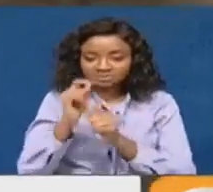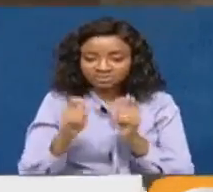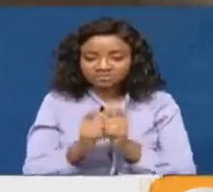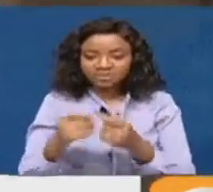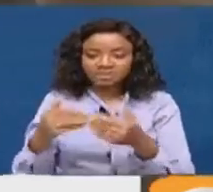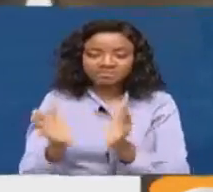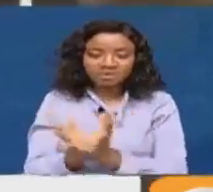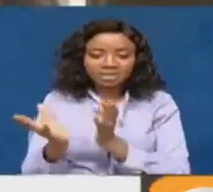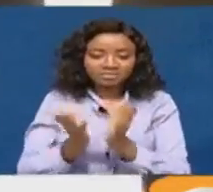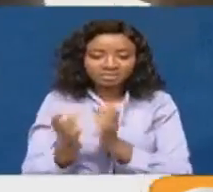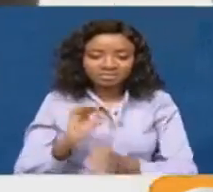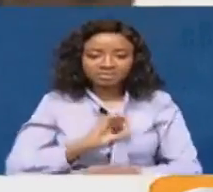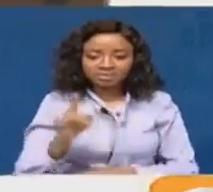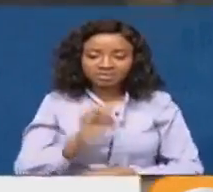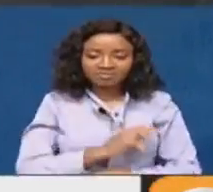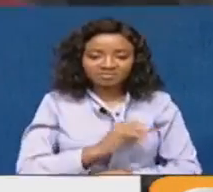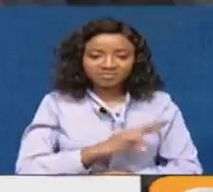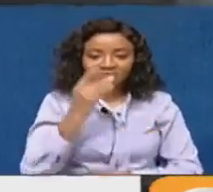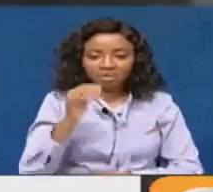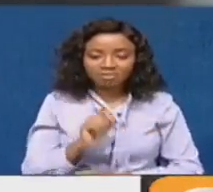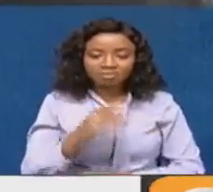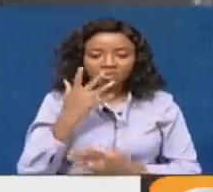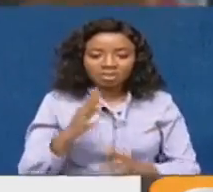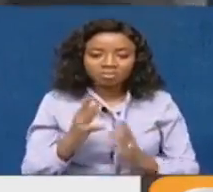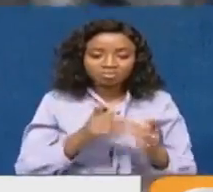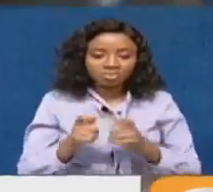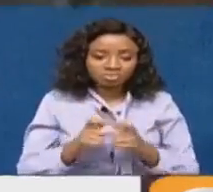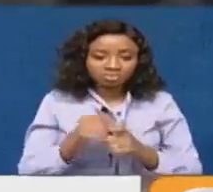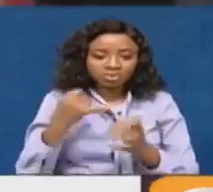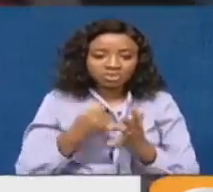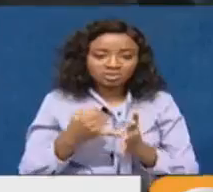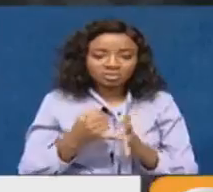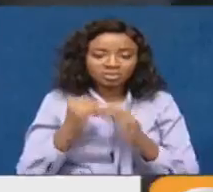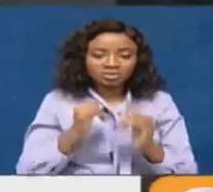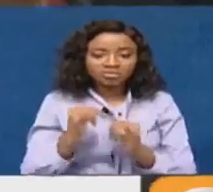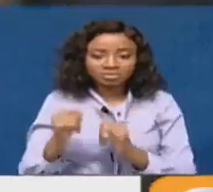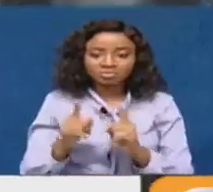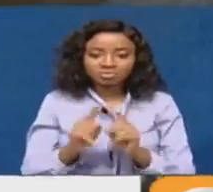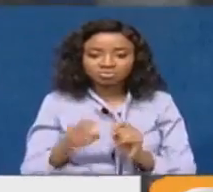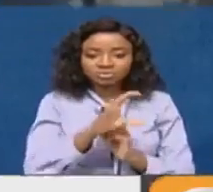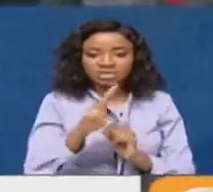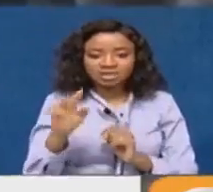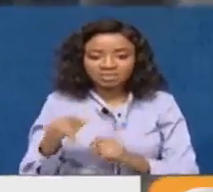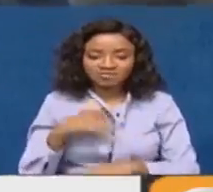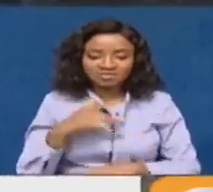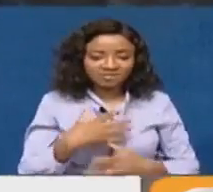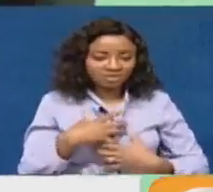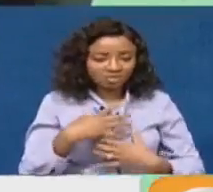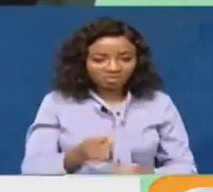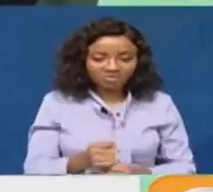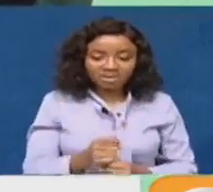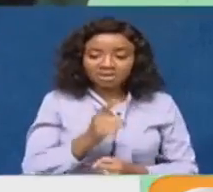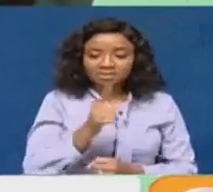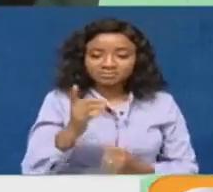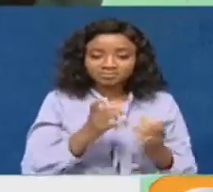have shunned going public over fears of losing control. By including the new class of shares, the CMA hopes to instill confidence in the business